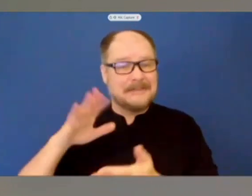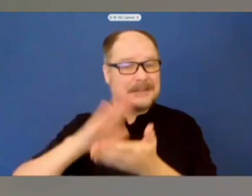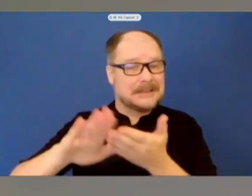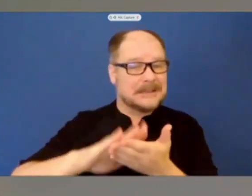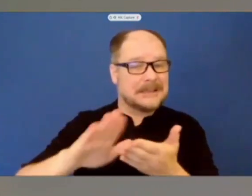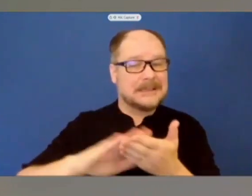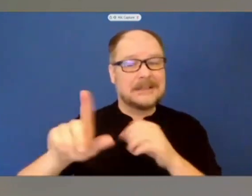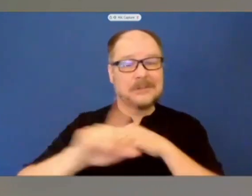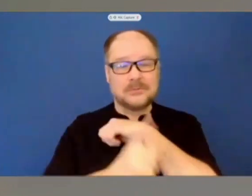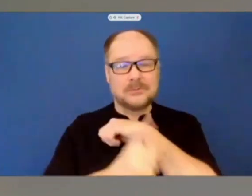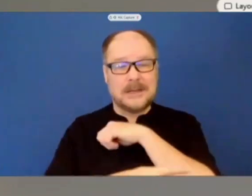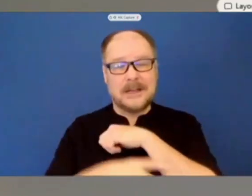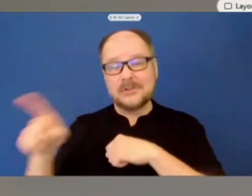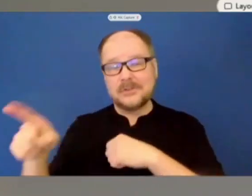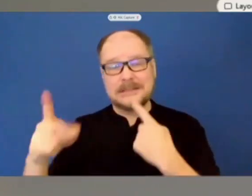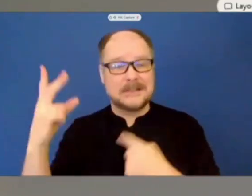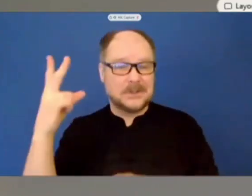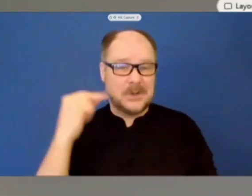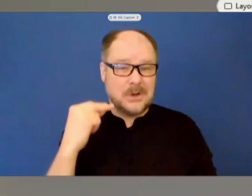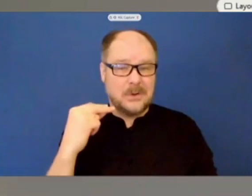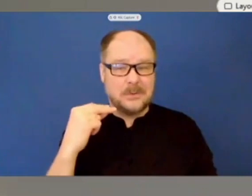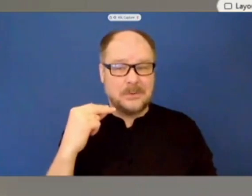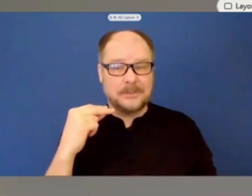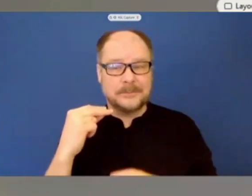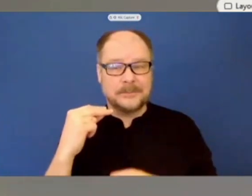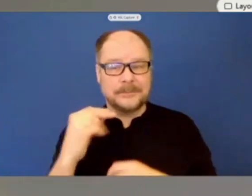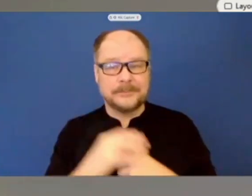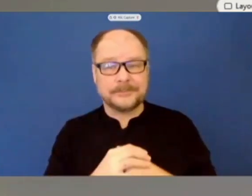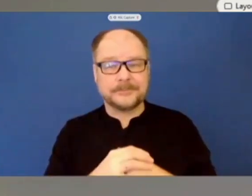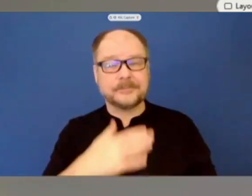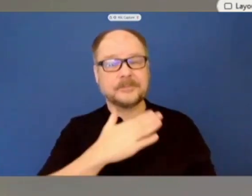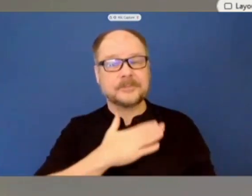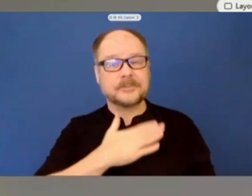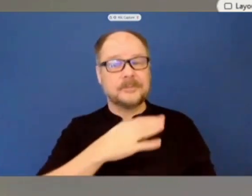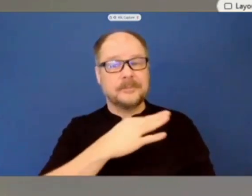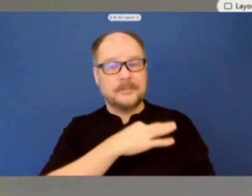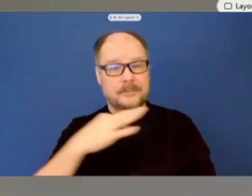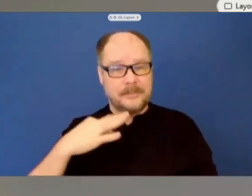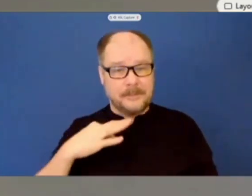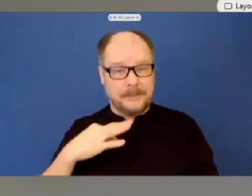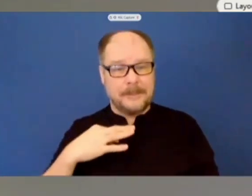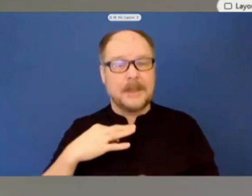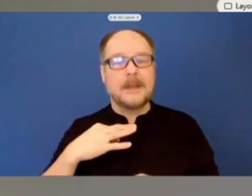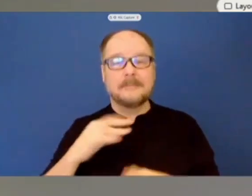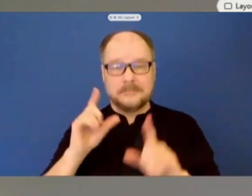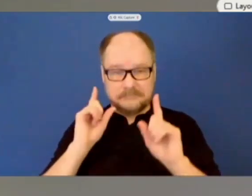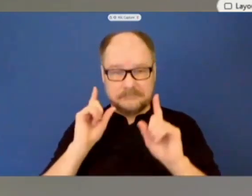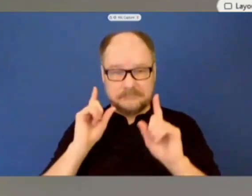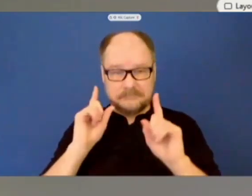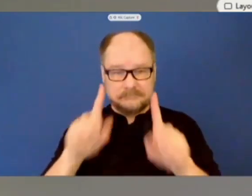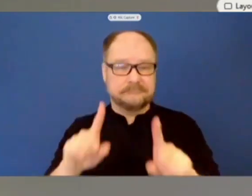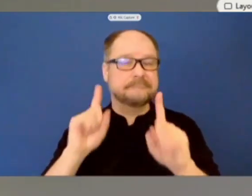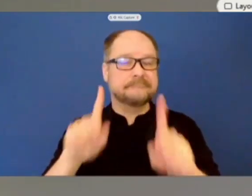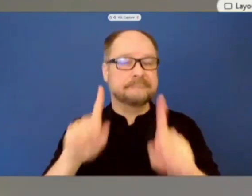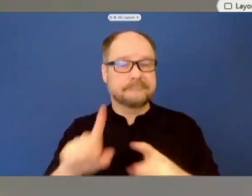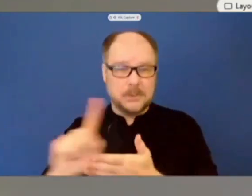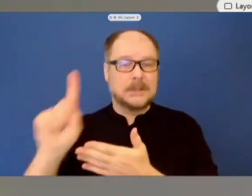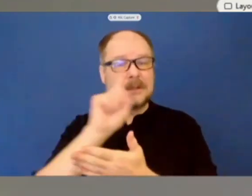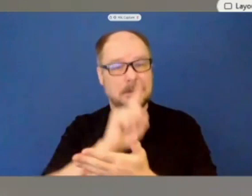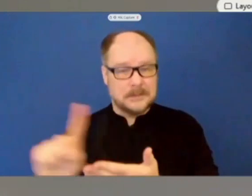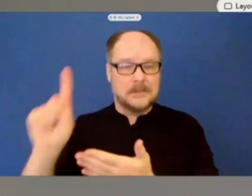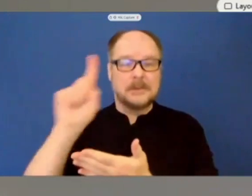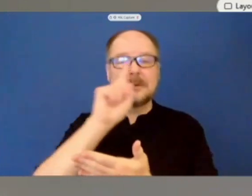being told no. So my staff was out there at least weekly, doing the walkthroughs, having